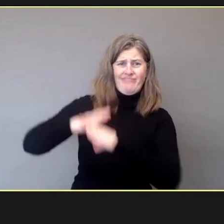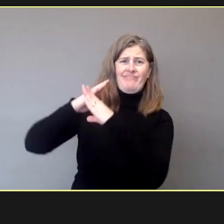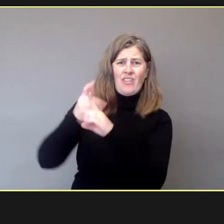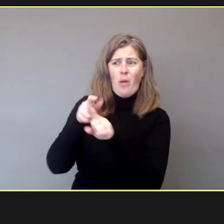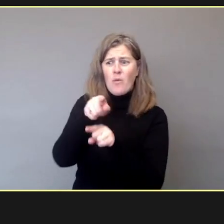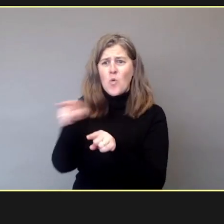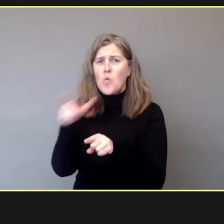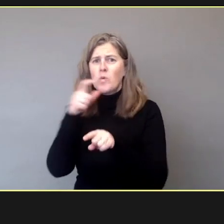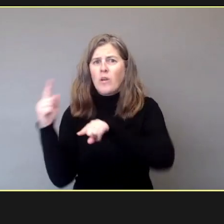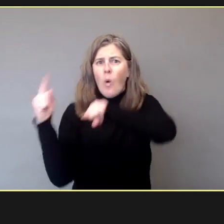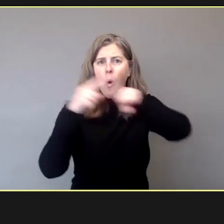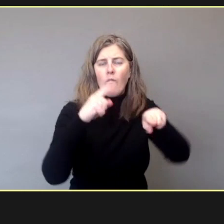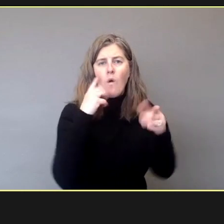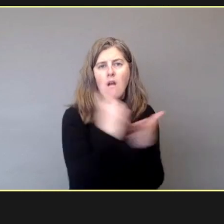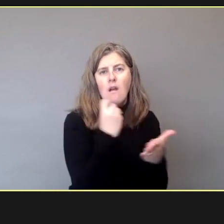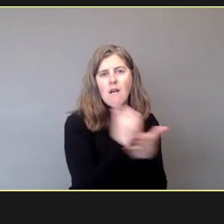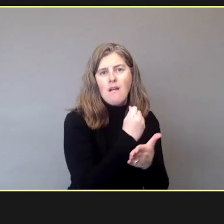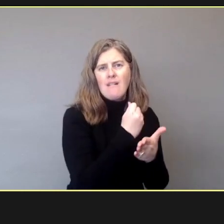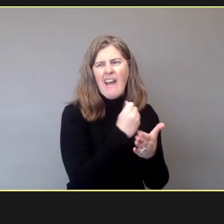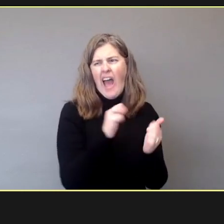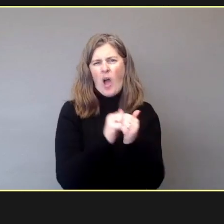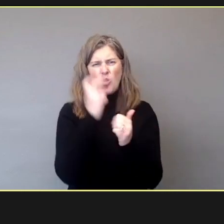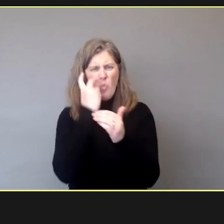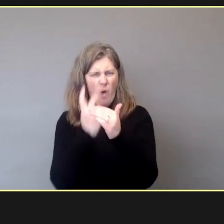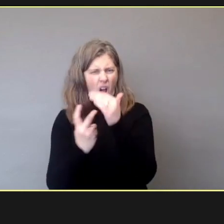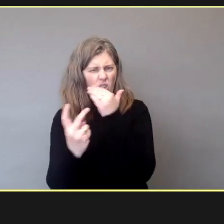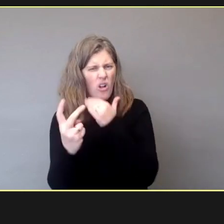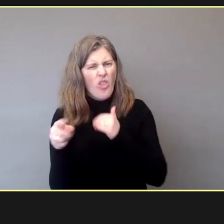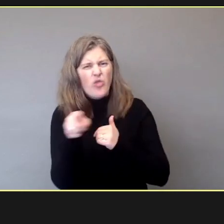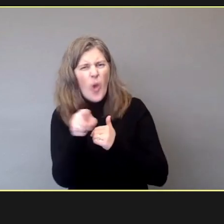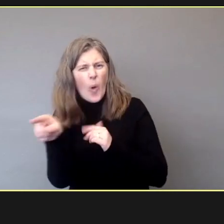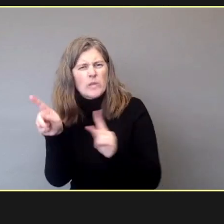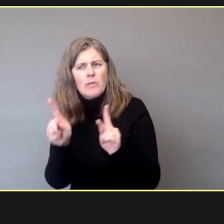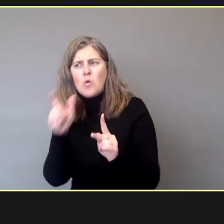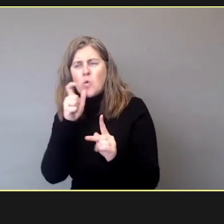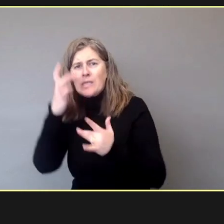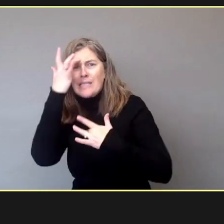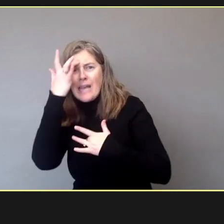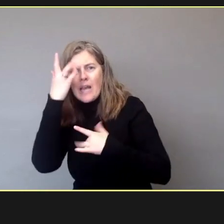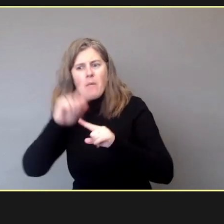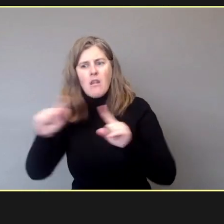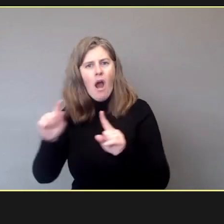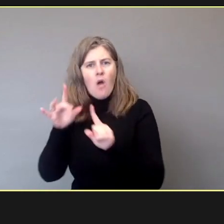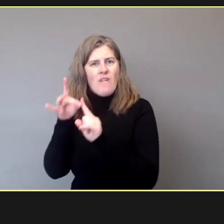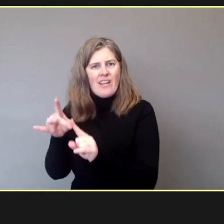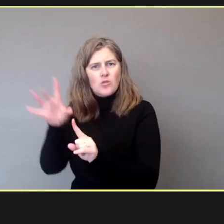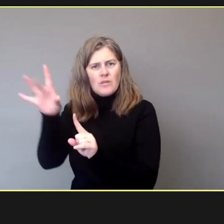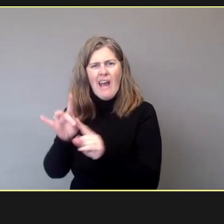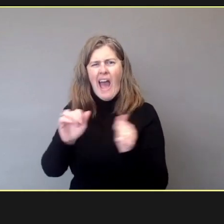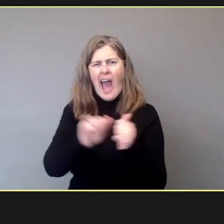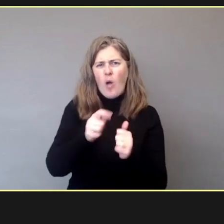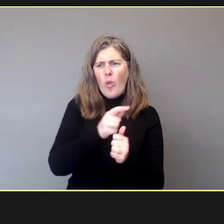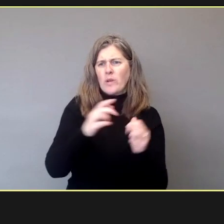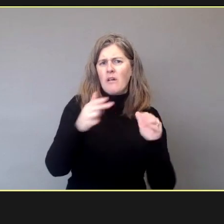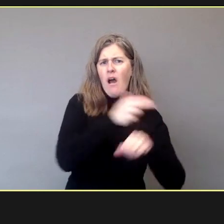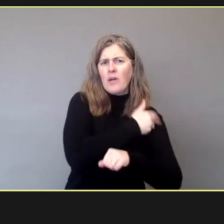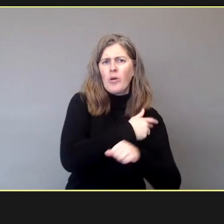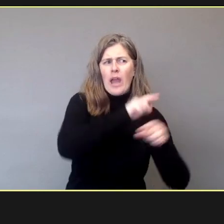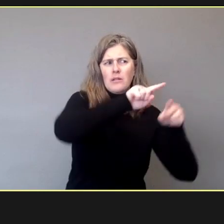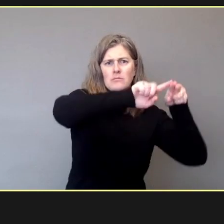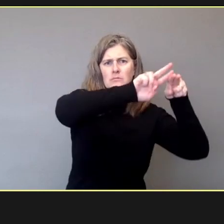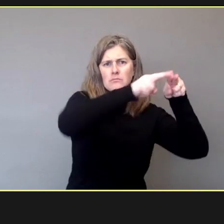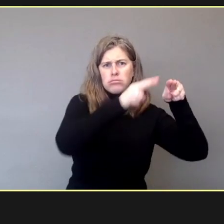to how hard that is to model and what you anticipate as far as being able to climb down from the CSC footing.